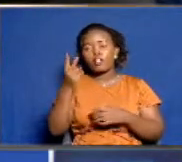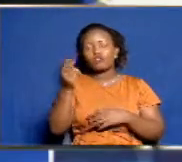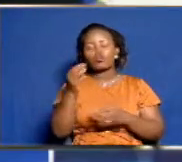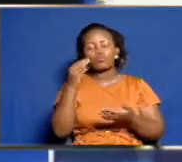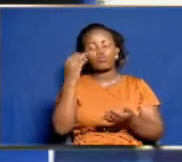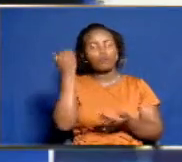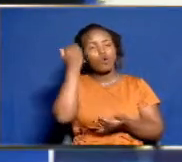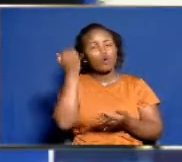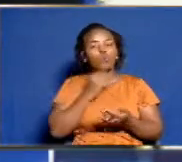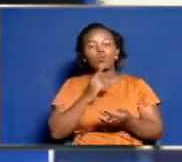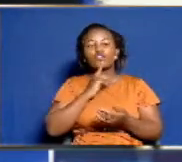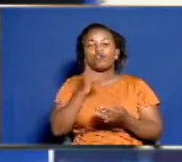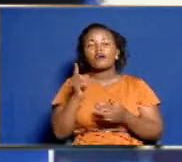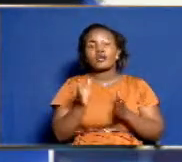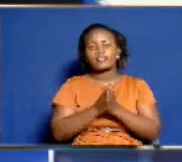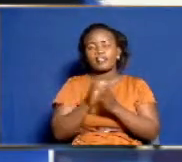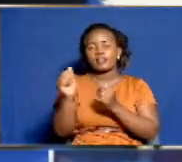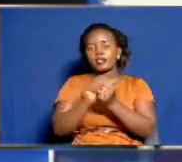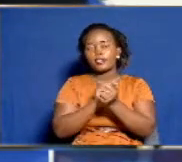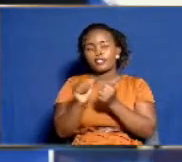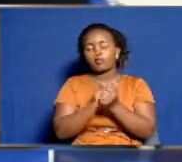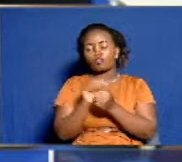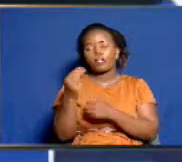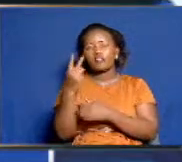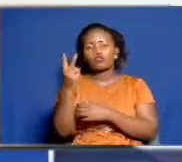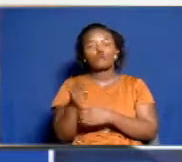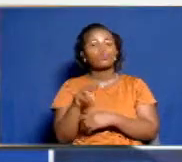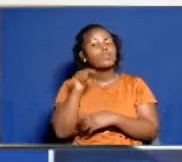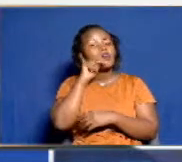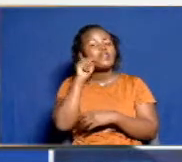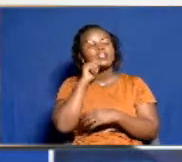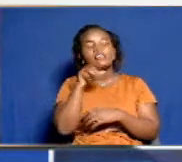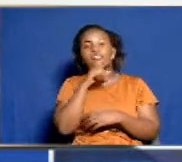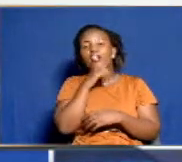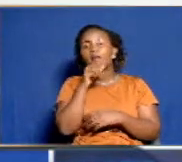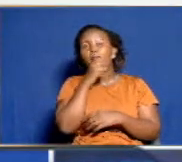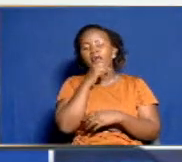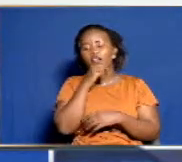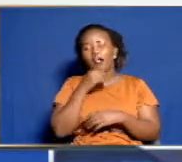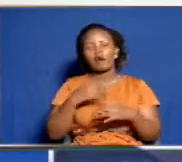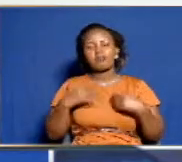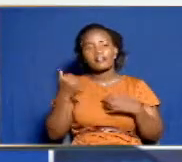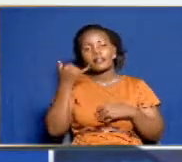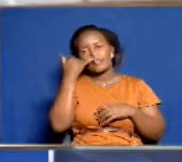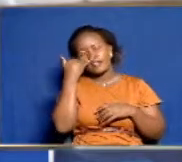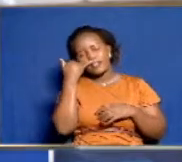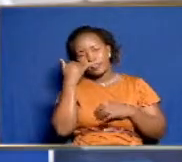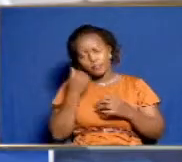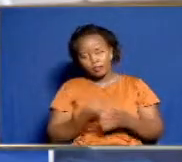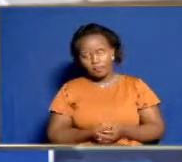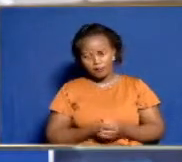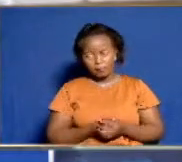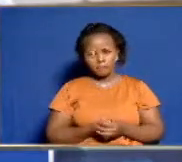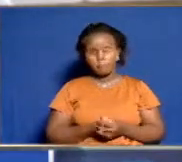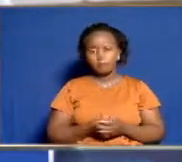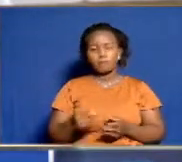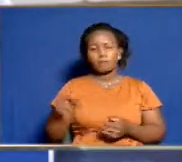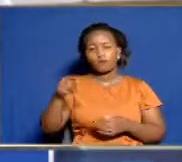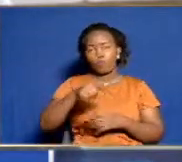of two Nigerian nationals charged with trafficking narcotic drugs and being in Kenya unlawfully. We do